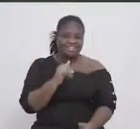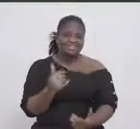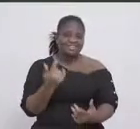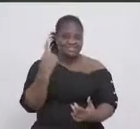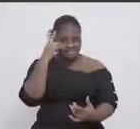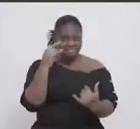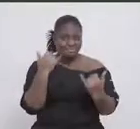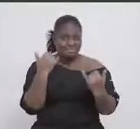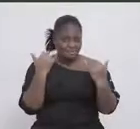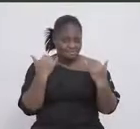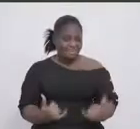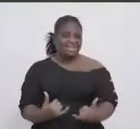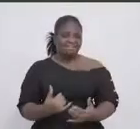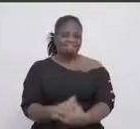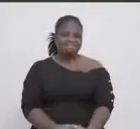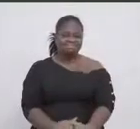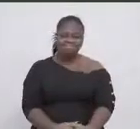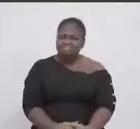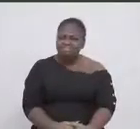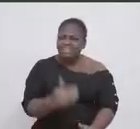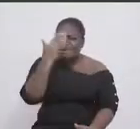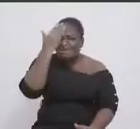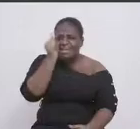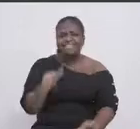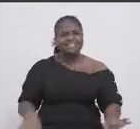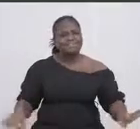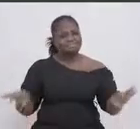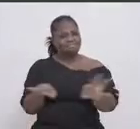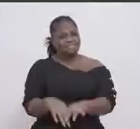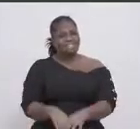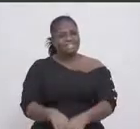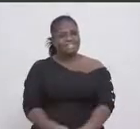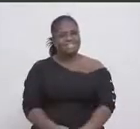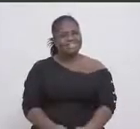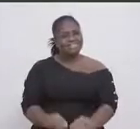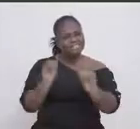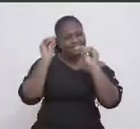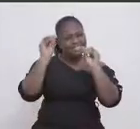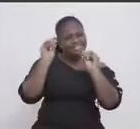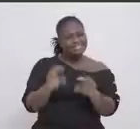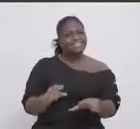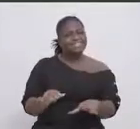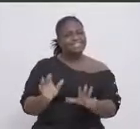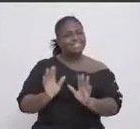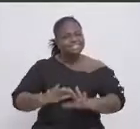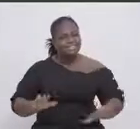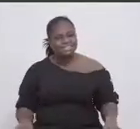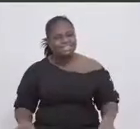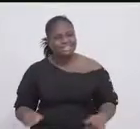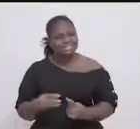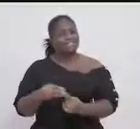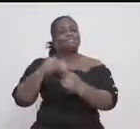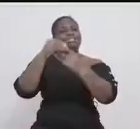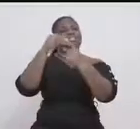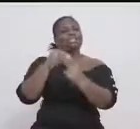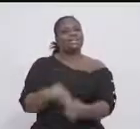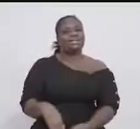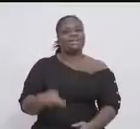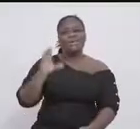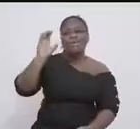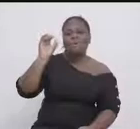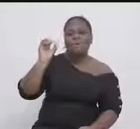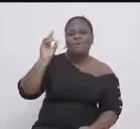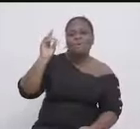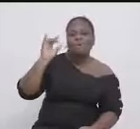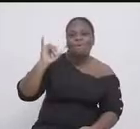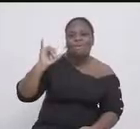for now. Why is it important to teach children in particular coding and